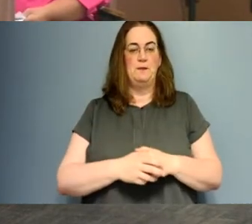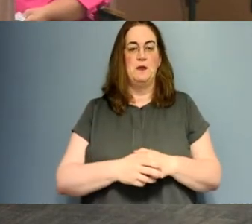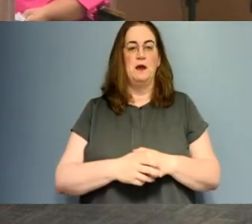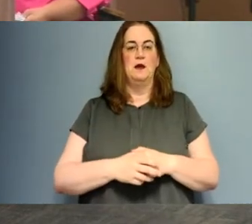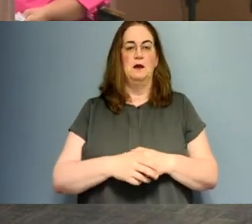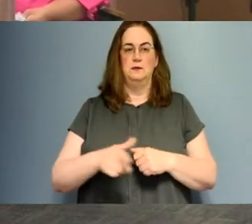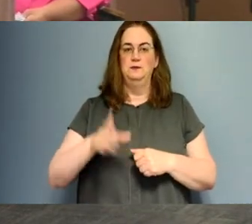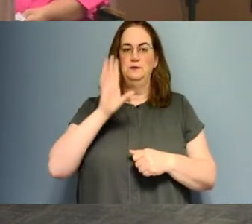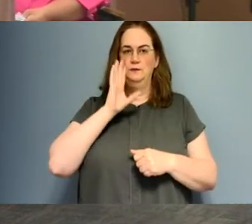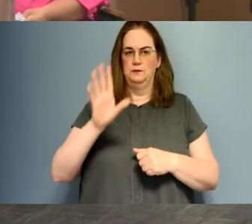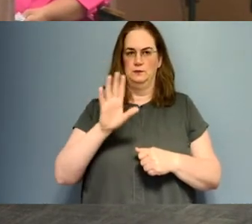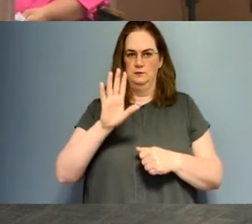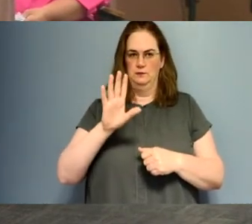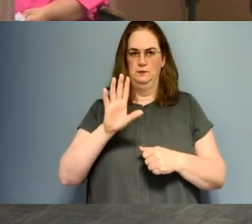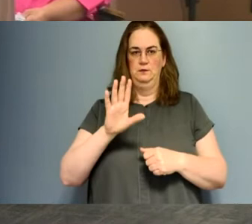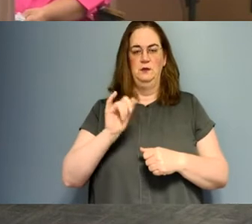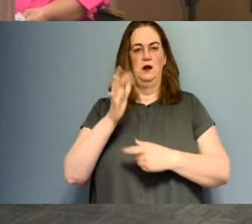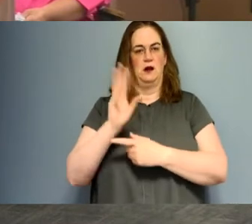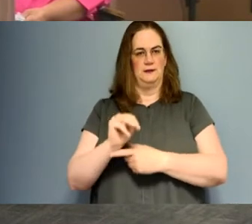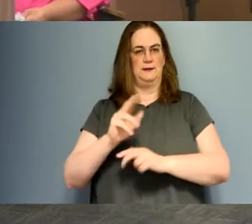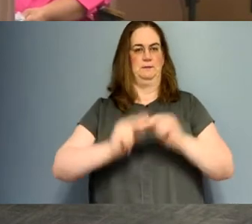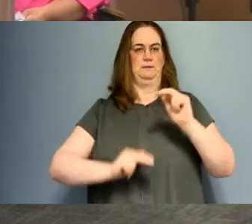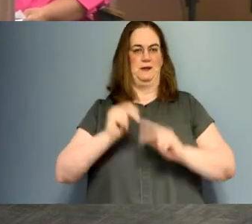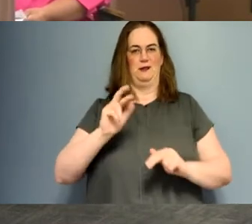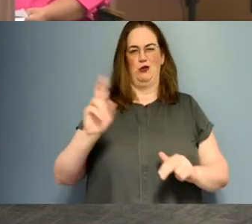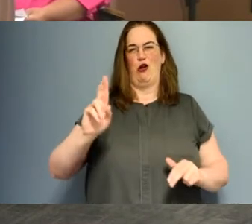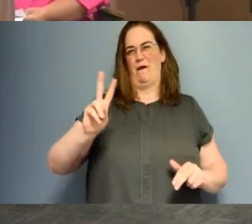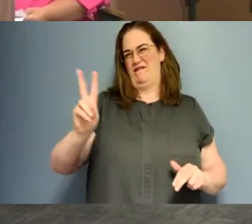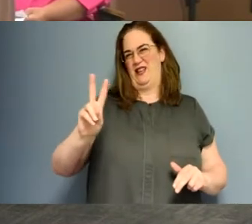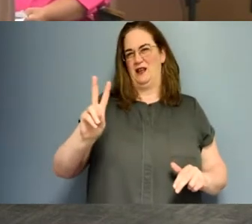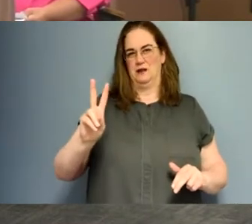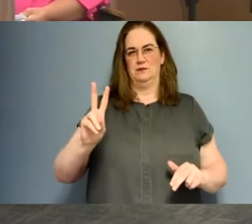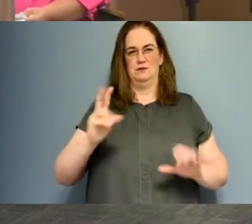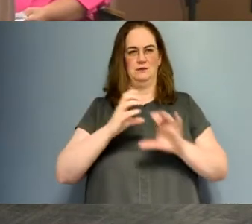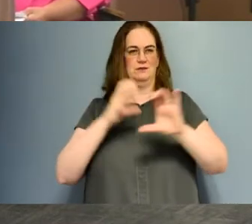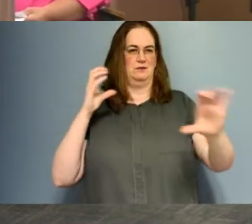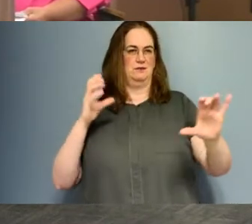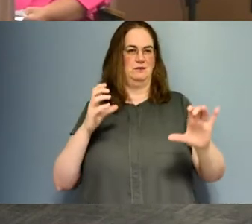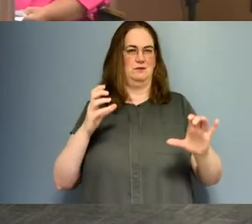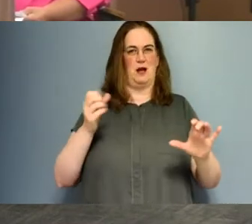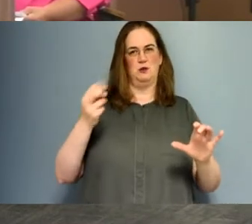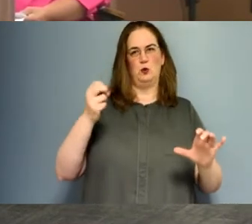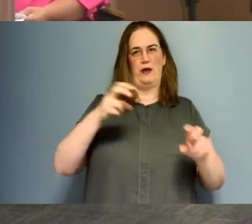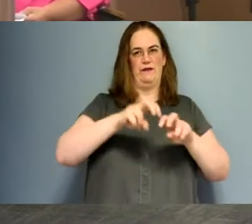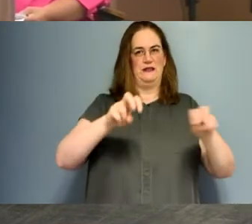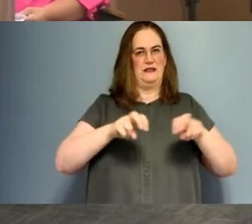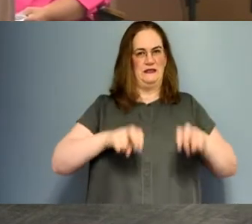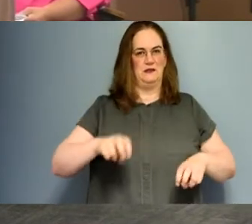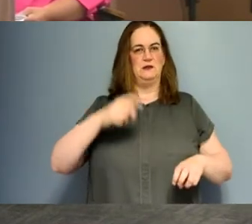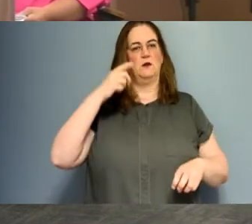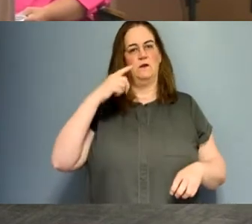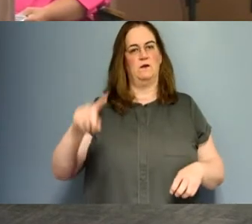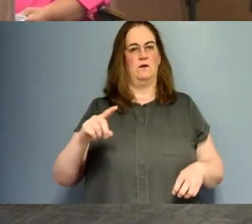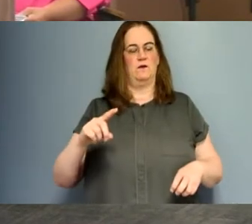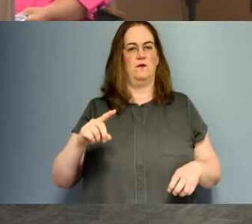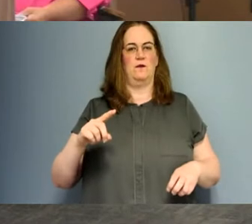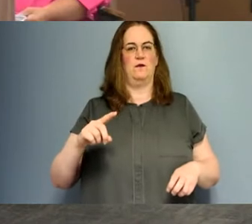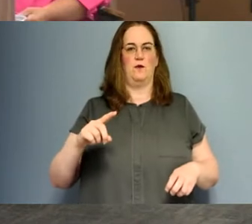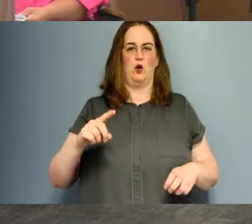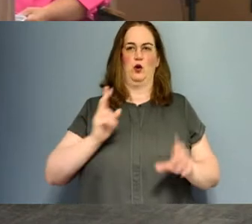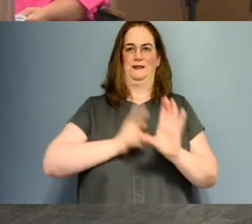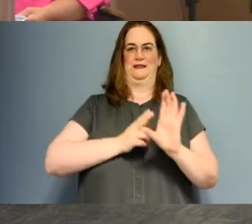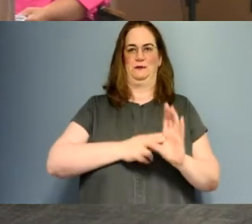will be a custom-built RV, probably about a dozen seats for participants to